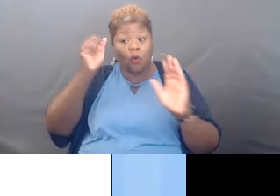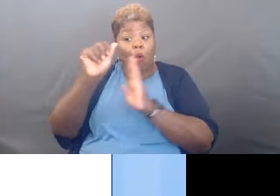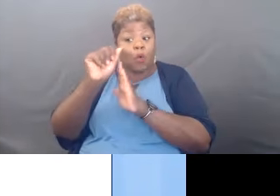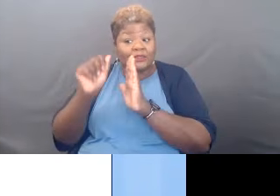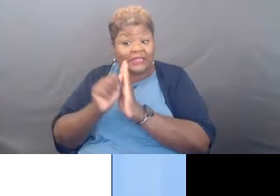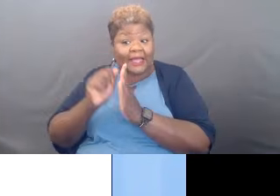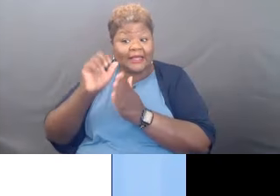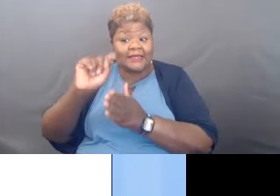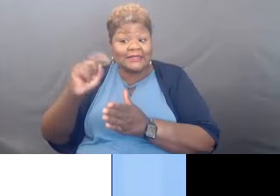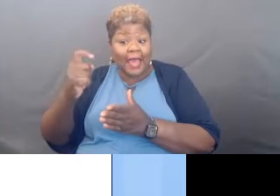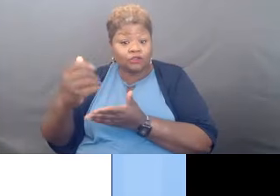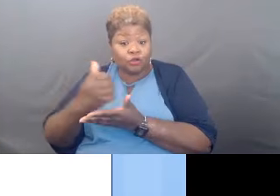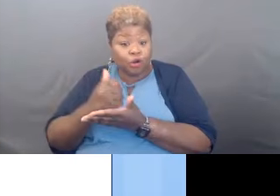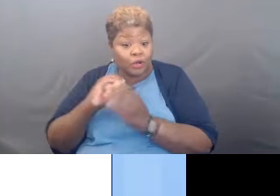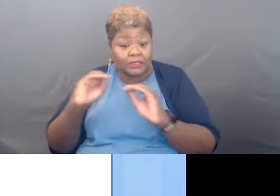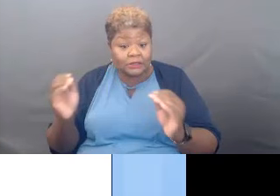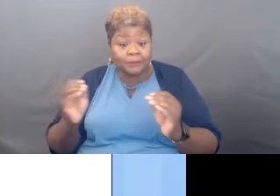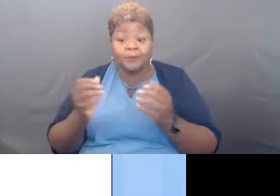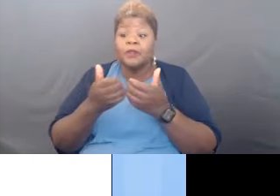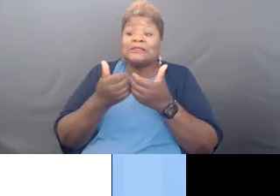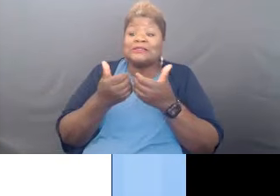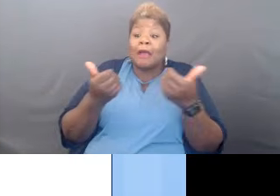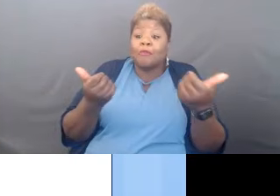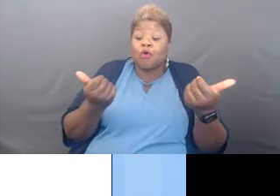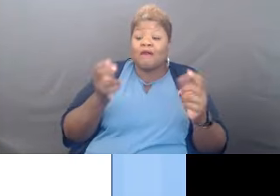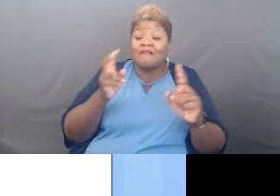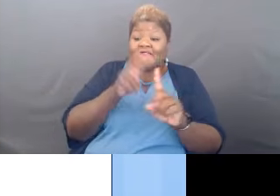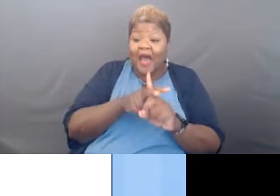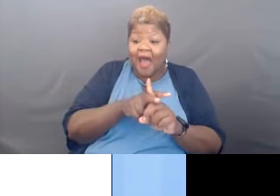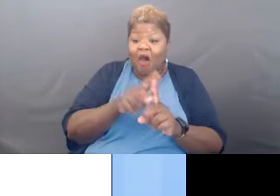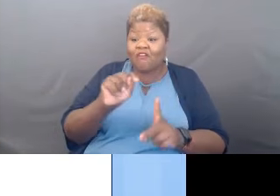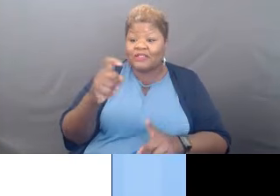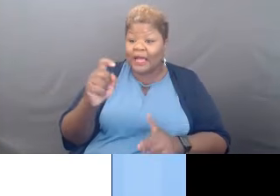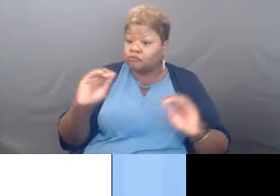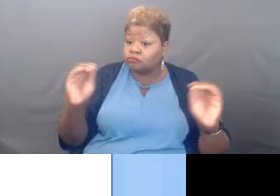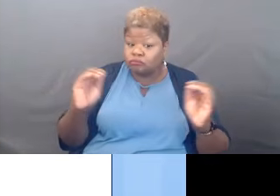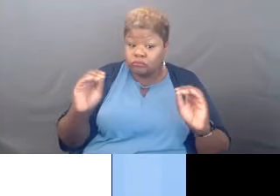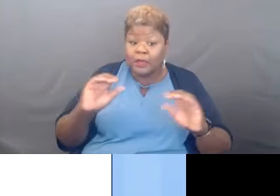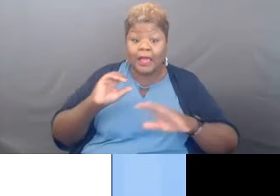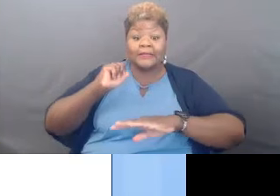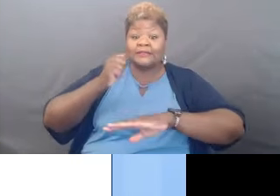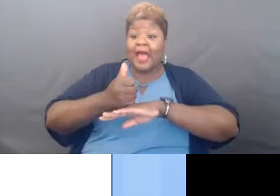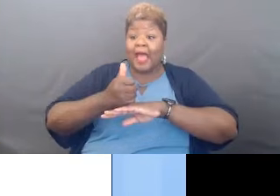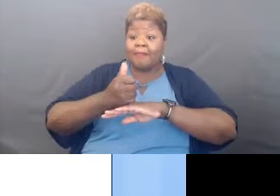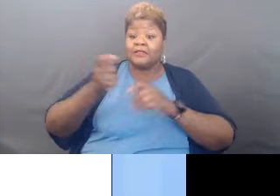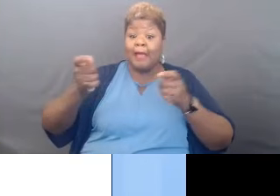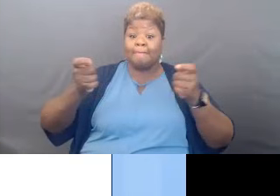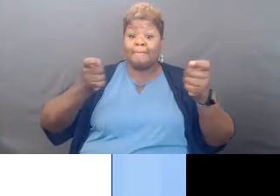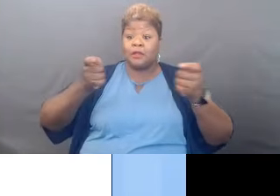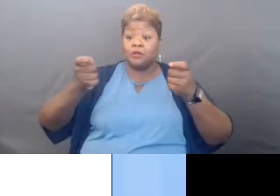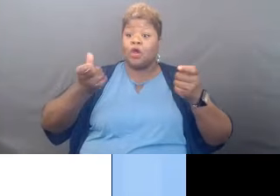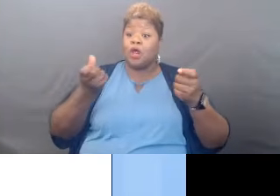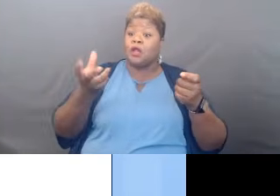earnings. There are no separate tax returns to file, and it can be established, administered, and owned by